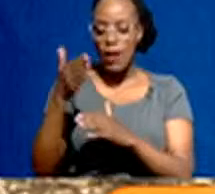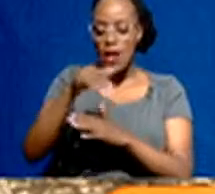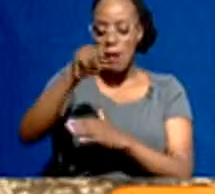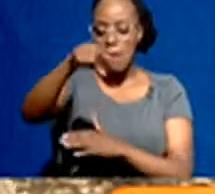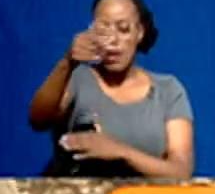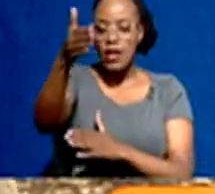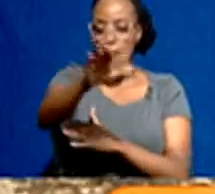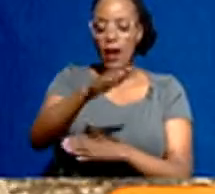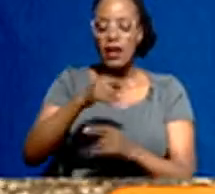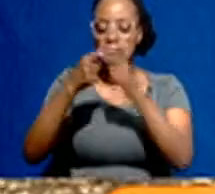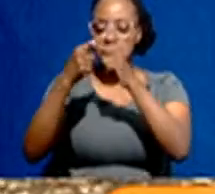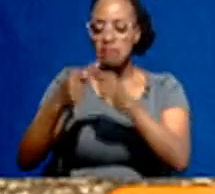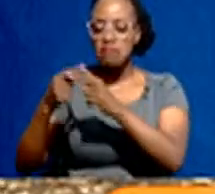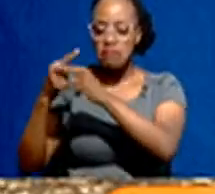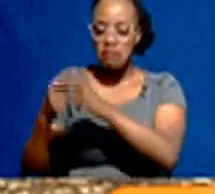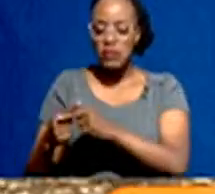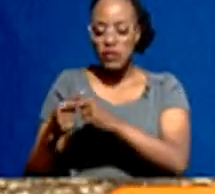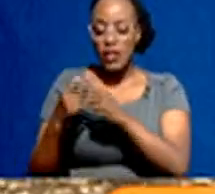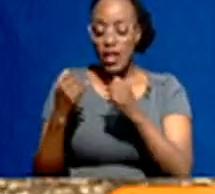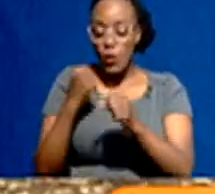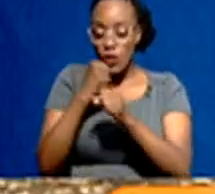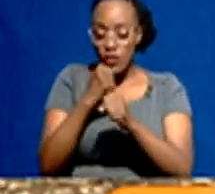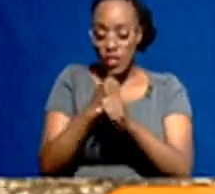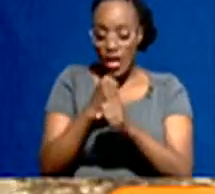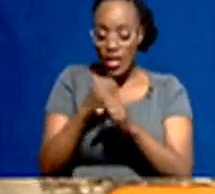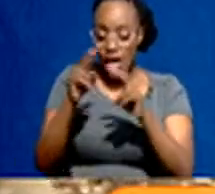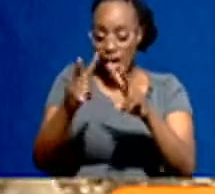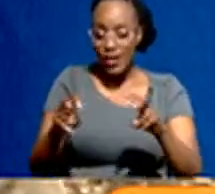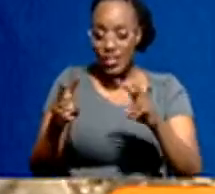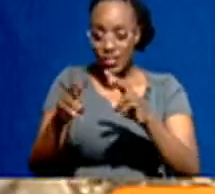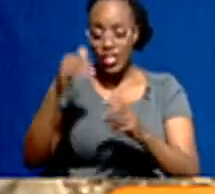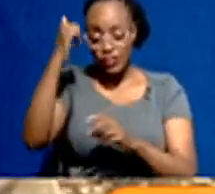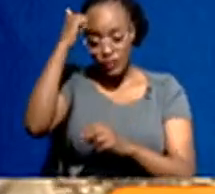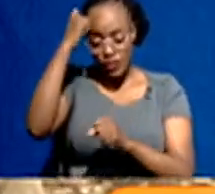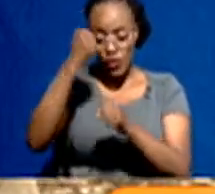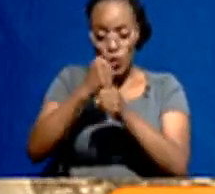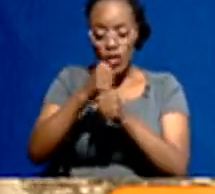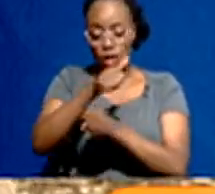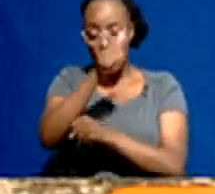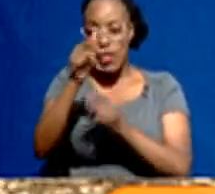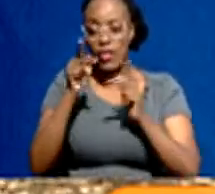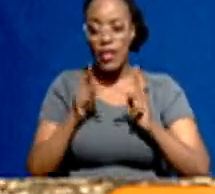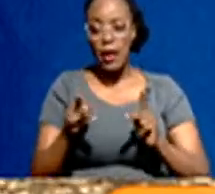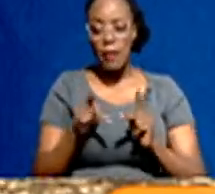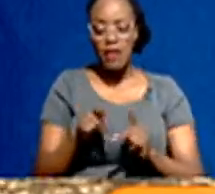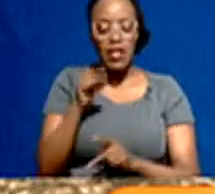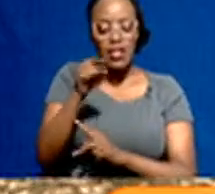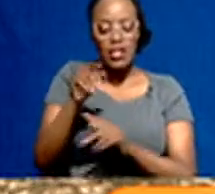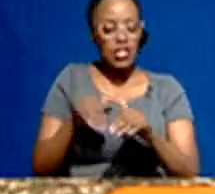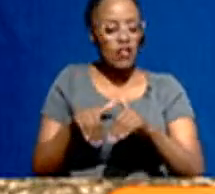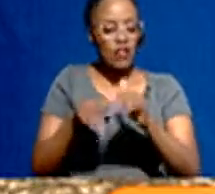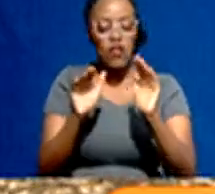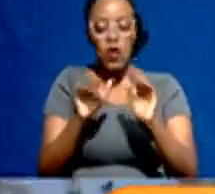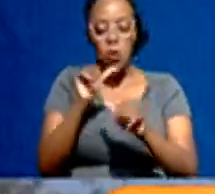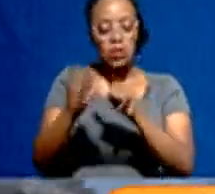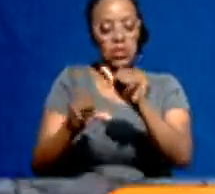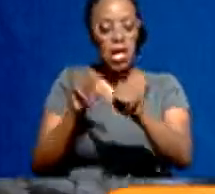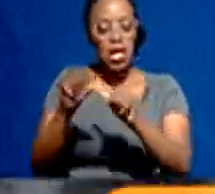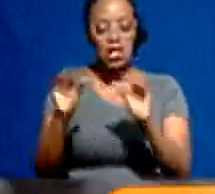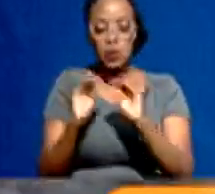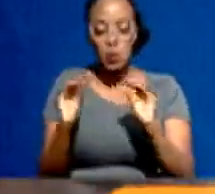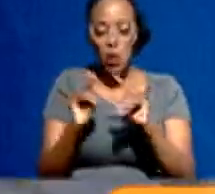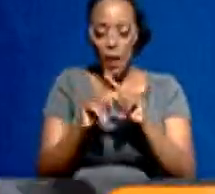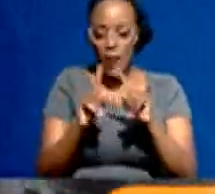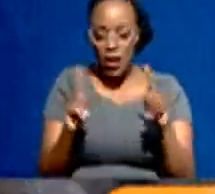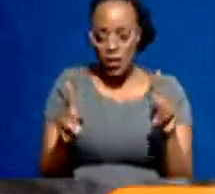the reason for this, we have conducted studies together with others, is that they do not really follow the science.